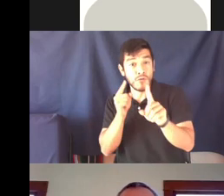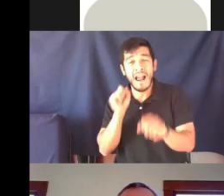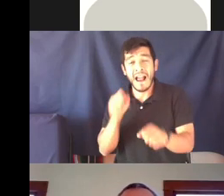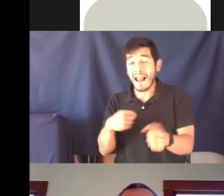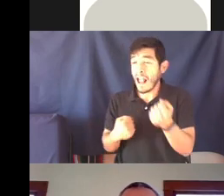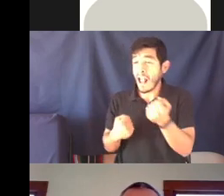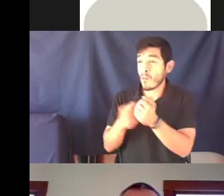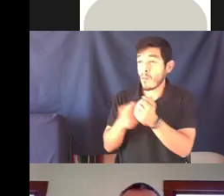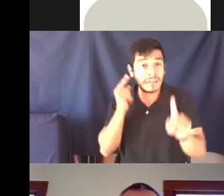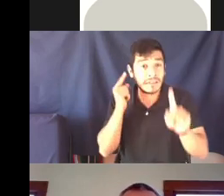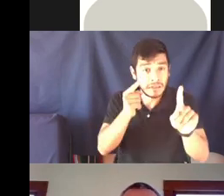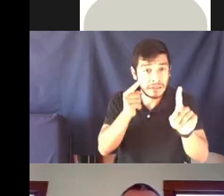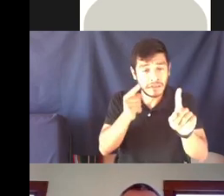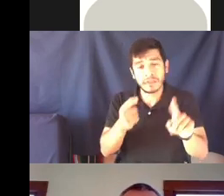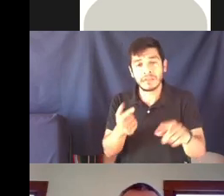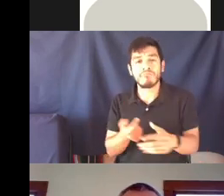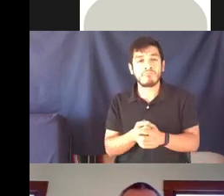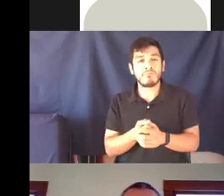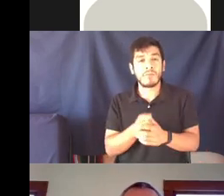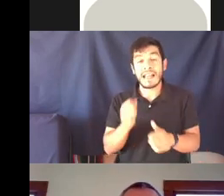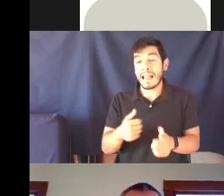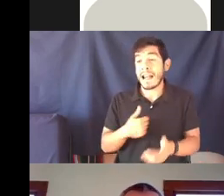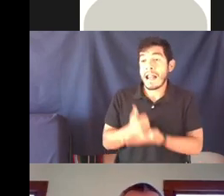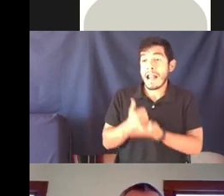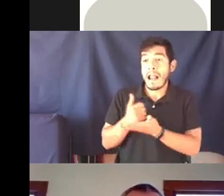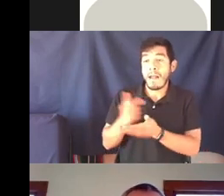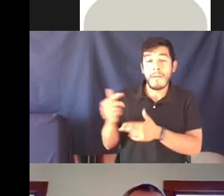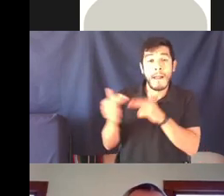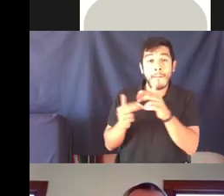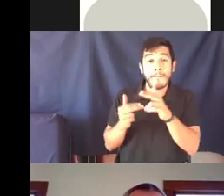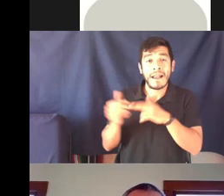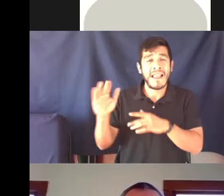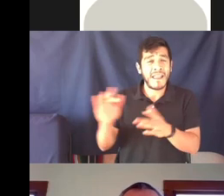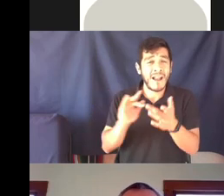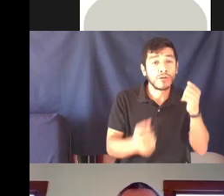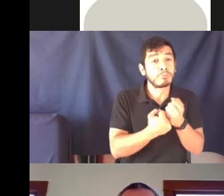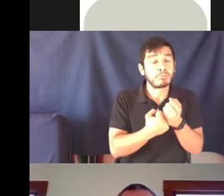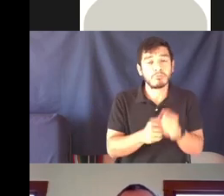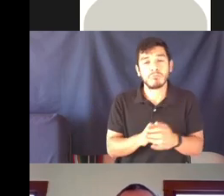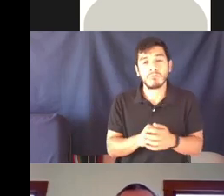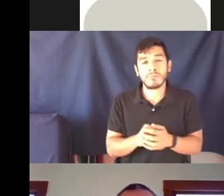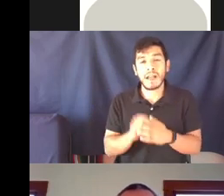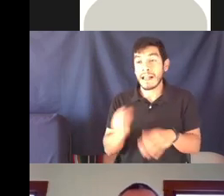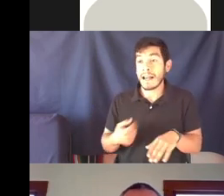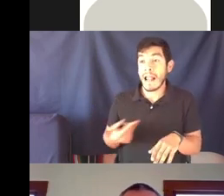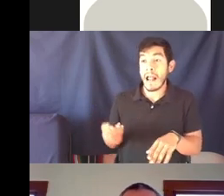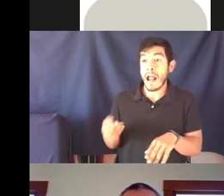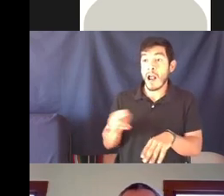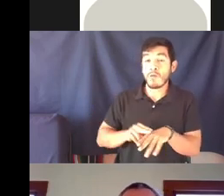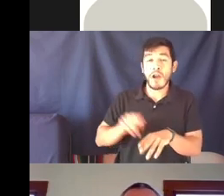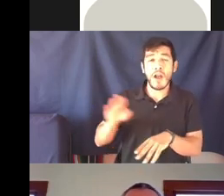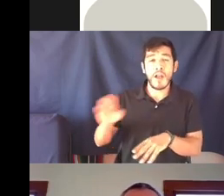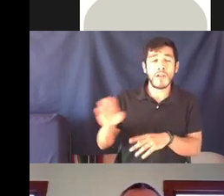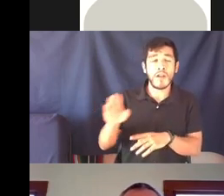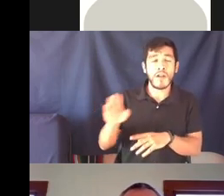build their network of support? Can I increase the amount of social capital they have access to? Things like that. If you're doing something